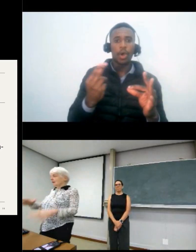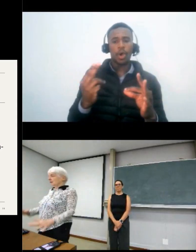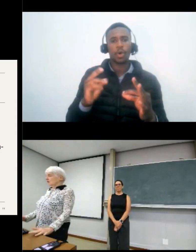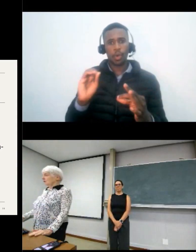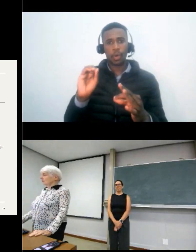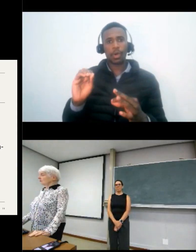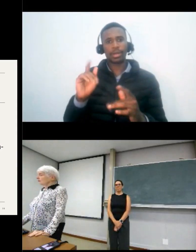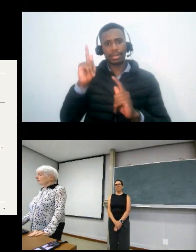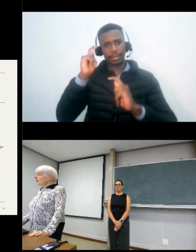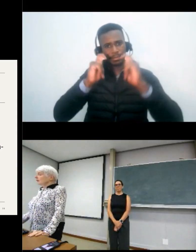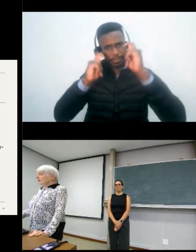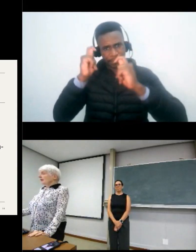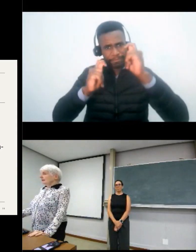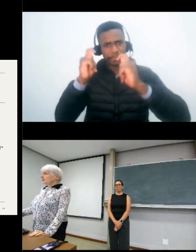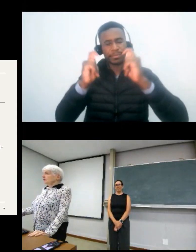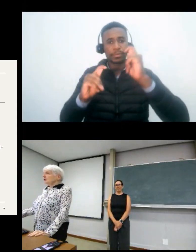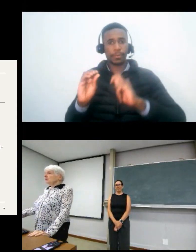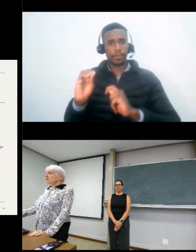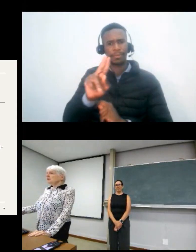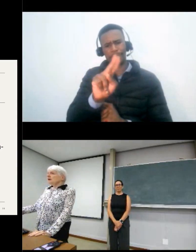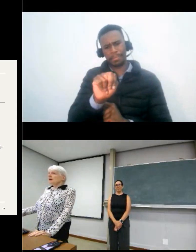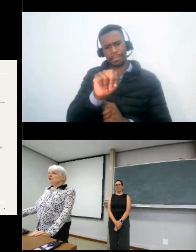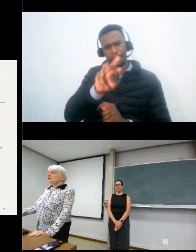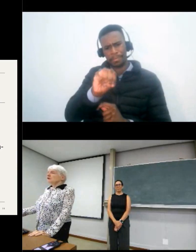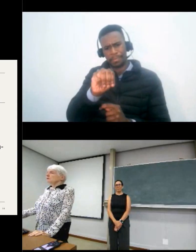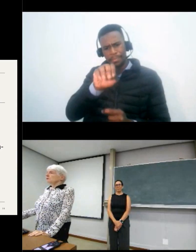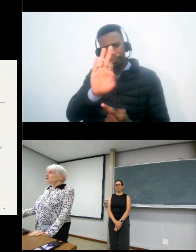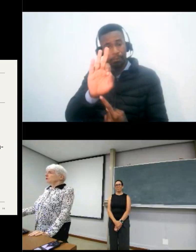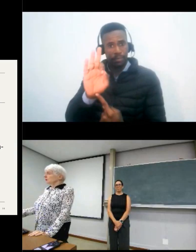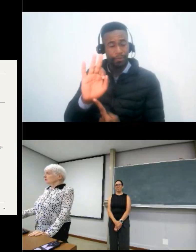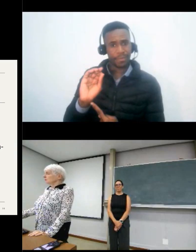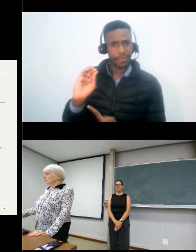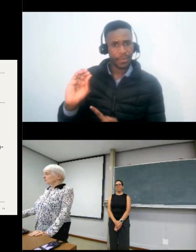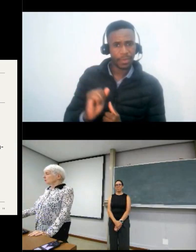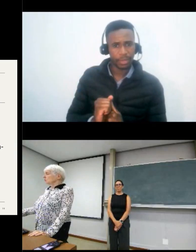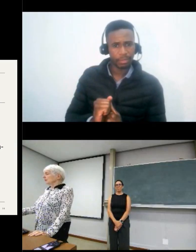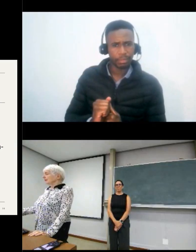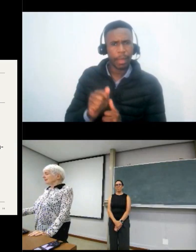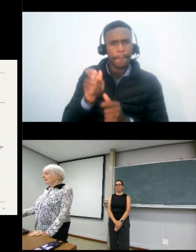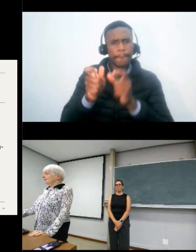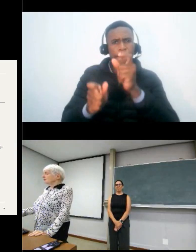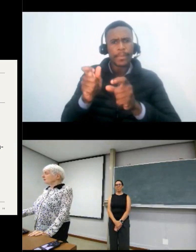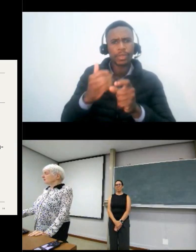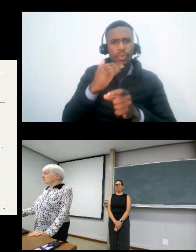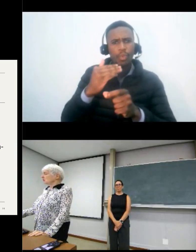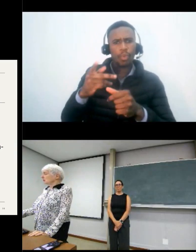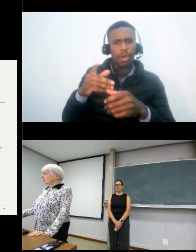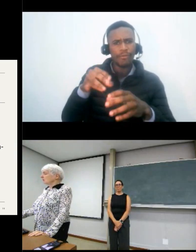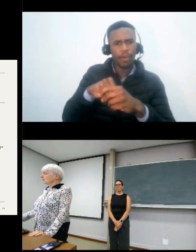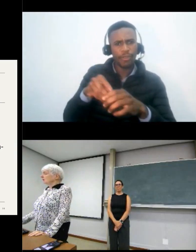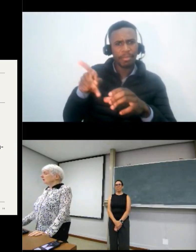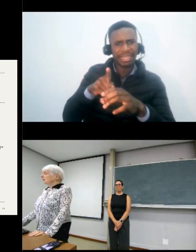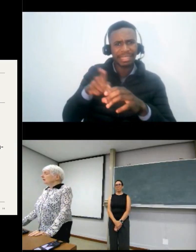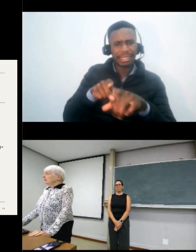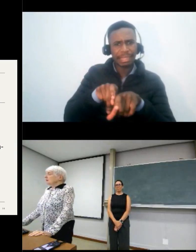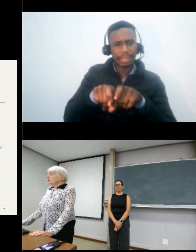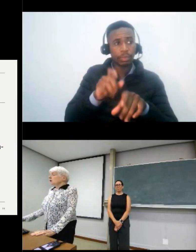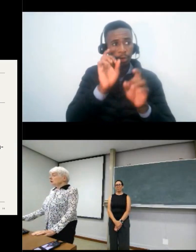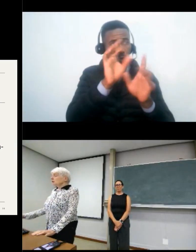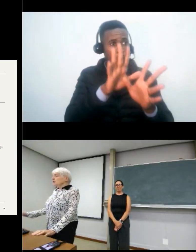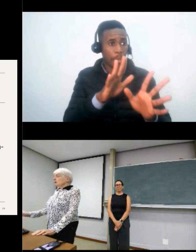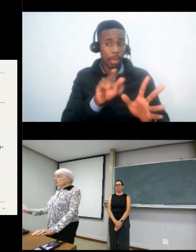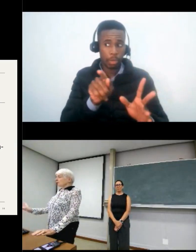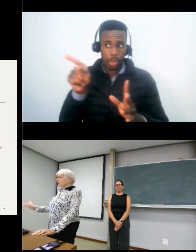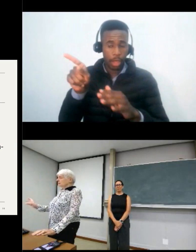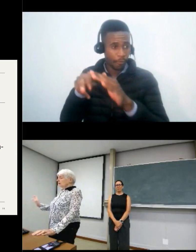the head shake, and so on. Again, participants are asked to produce an exact repetition.